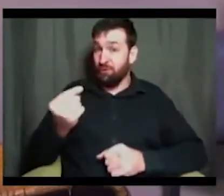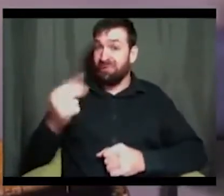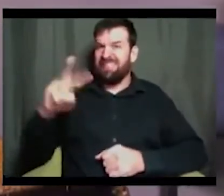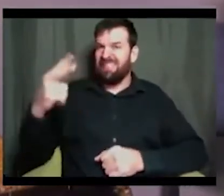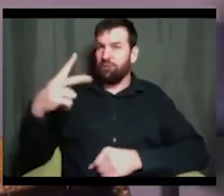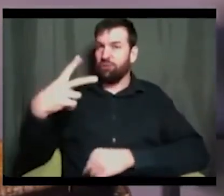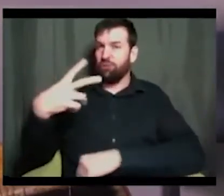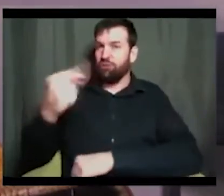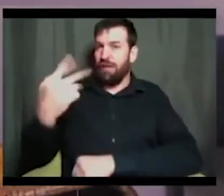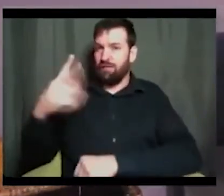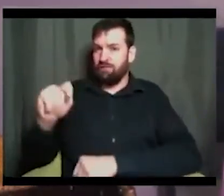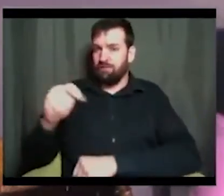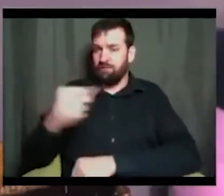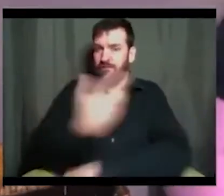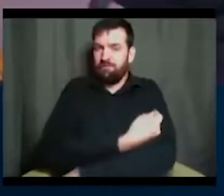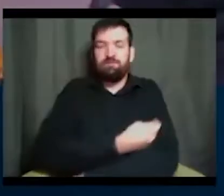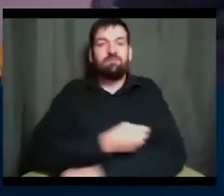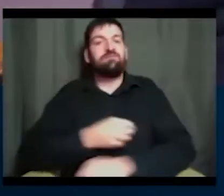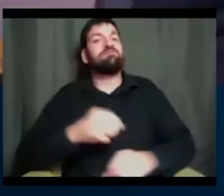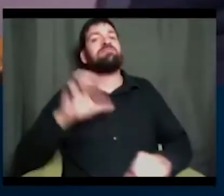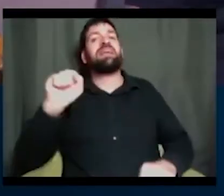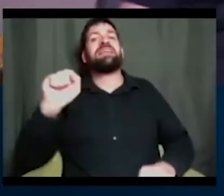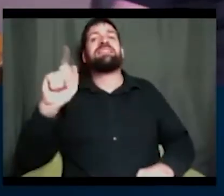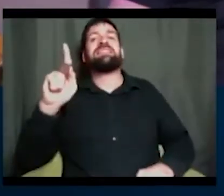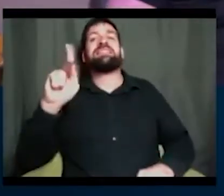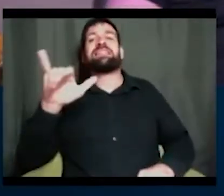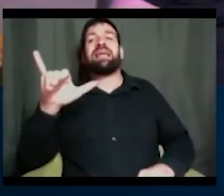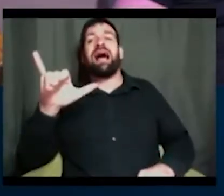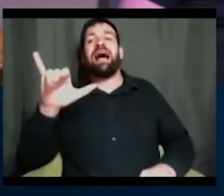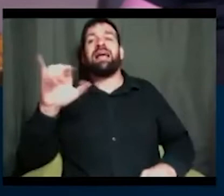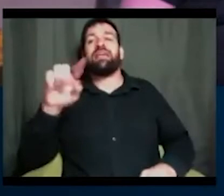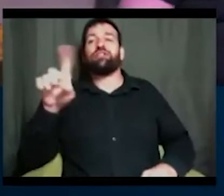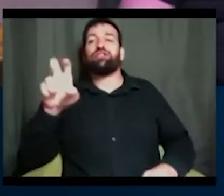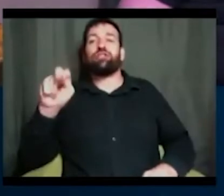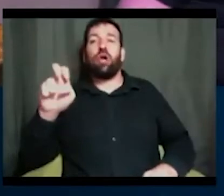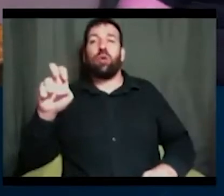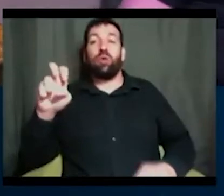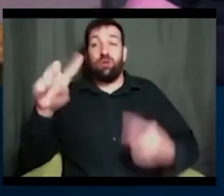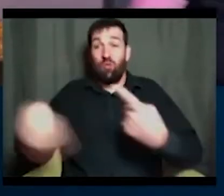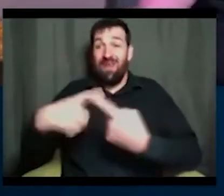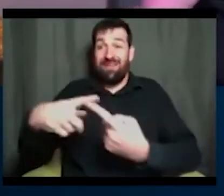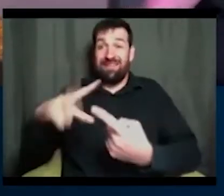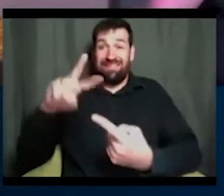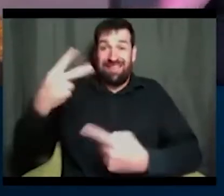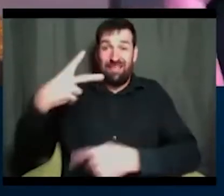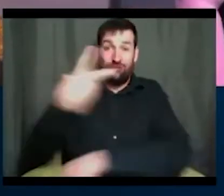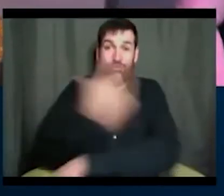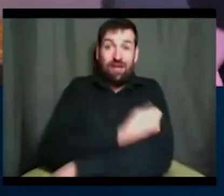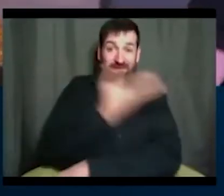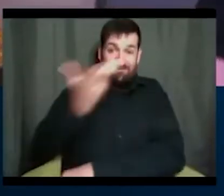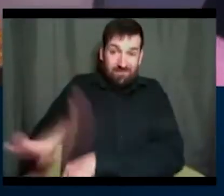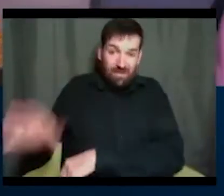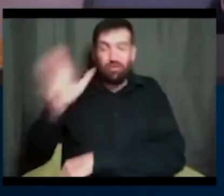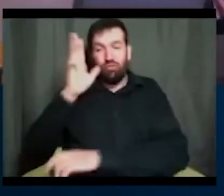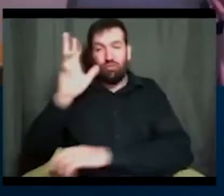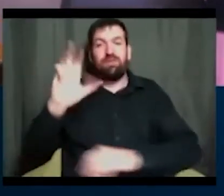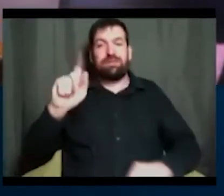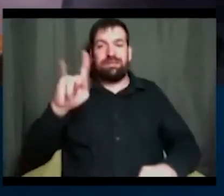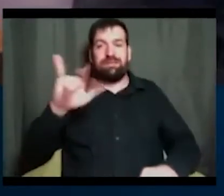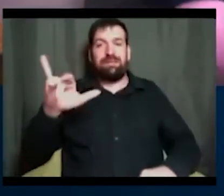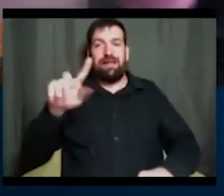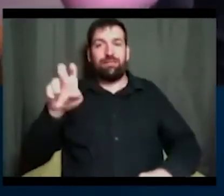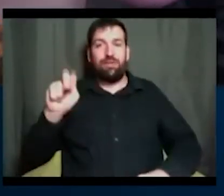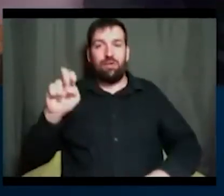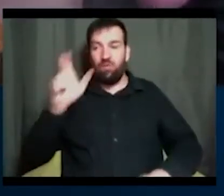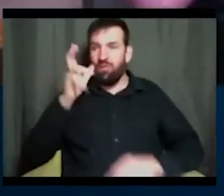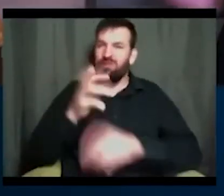Going to Sky Zone. Oh my Sky Zone after shot number 2. That is Right. super fun. You'll be ready. You'll be safe. You're